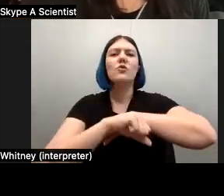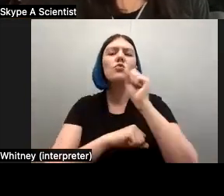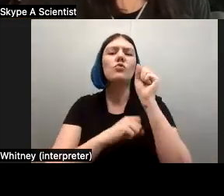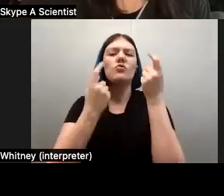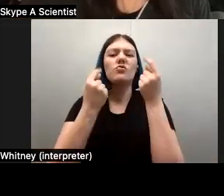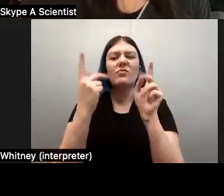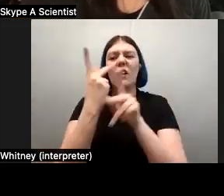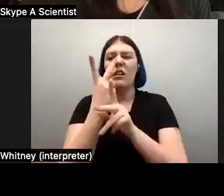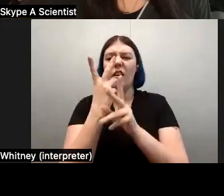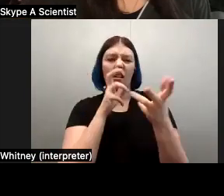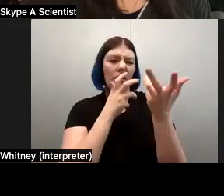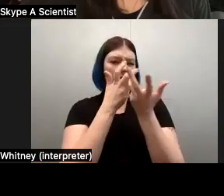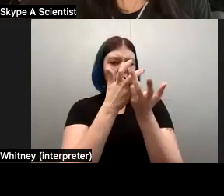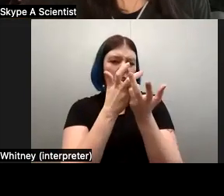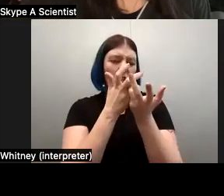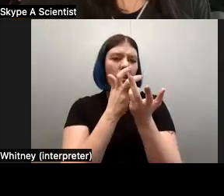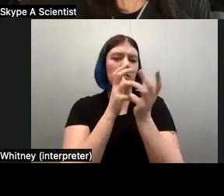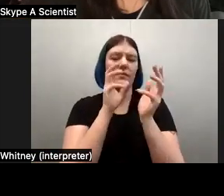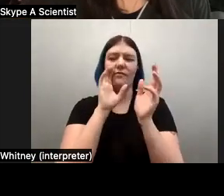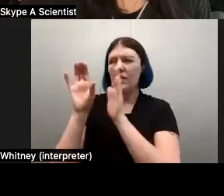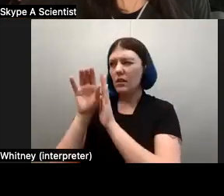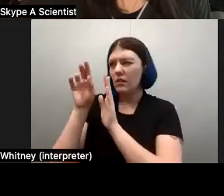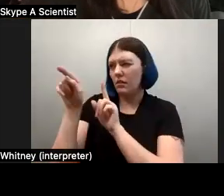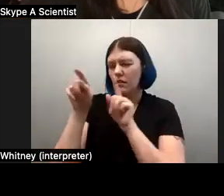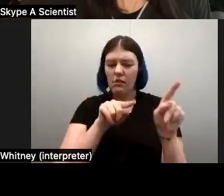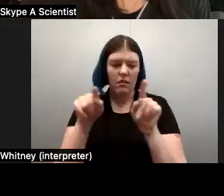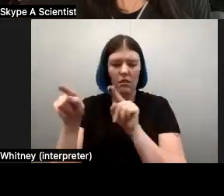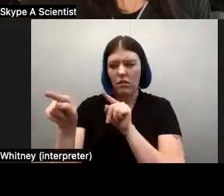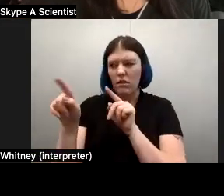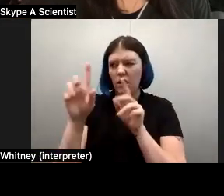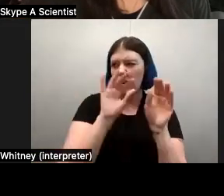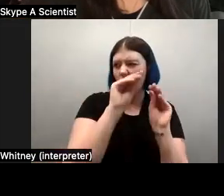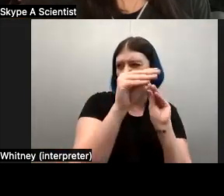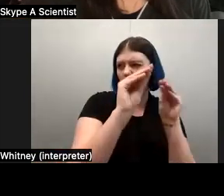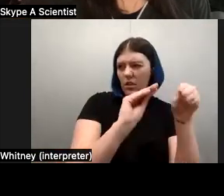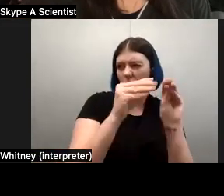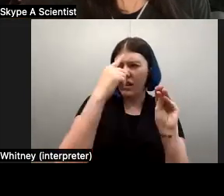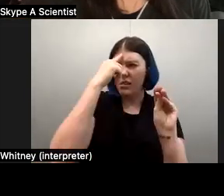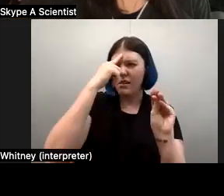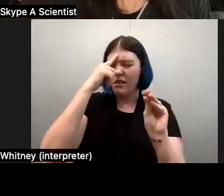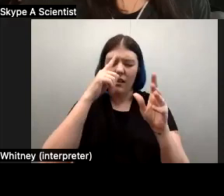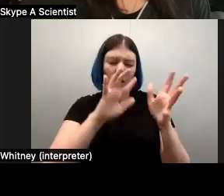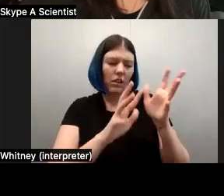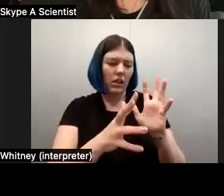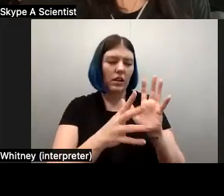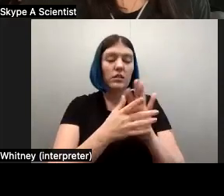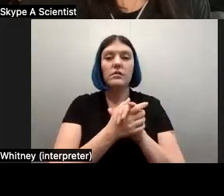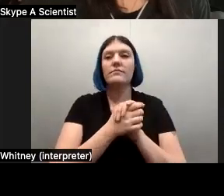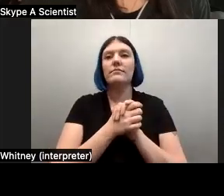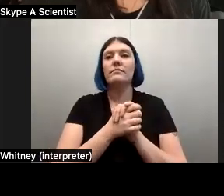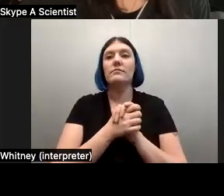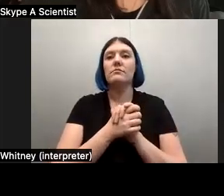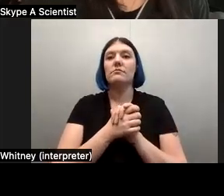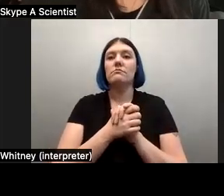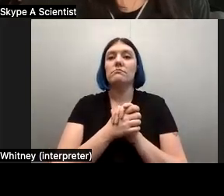And you look at the photo of the real one, maybe, and you're like, I think this one goes here, and I think that piece goes there. Well, I kind of do